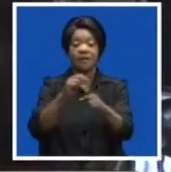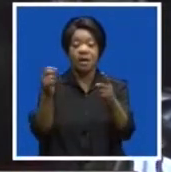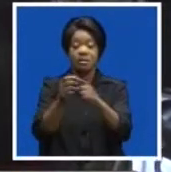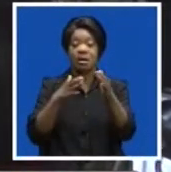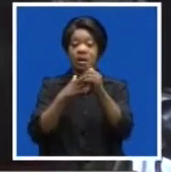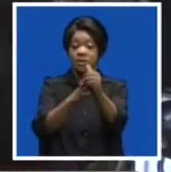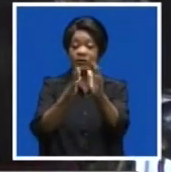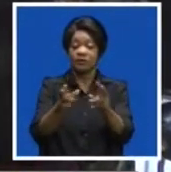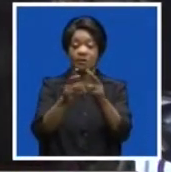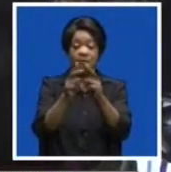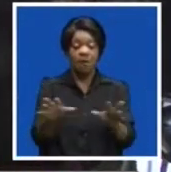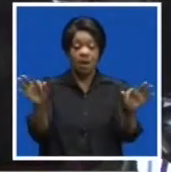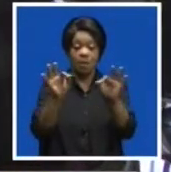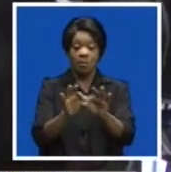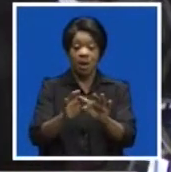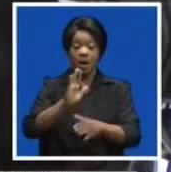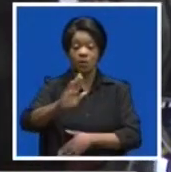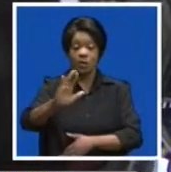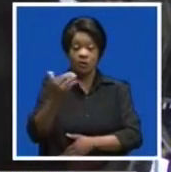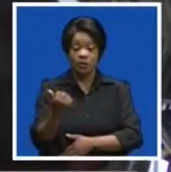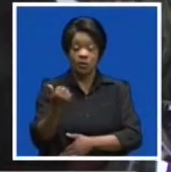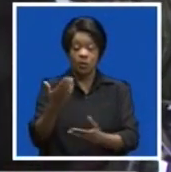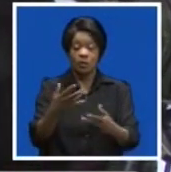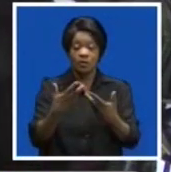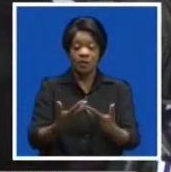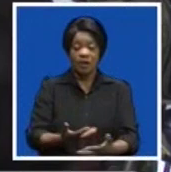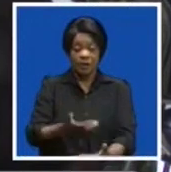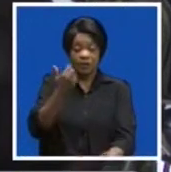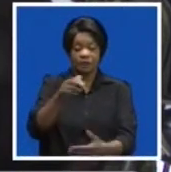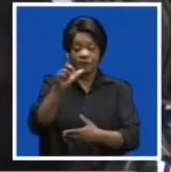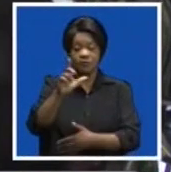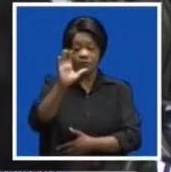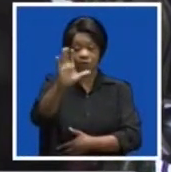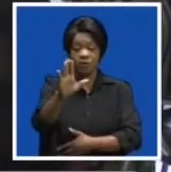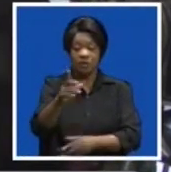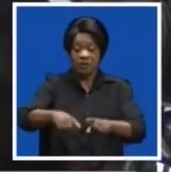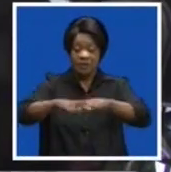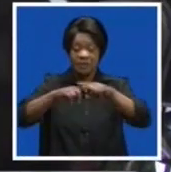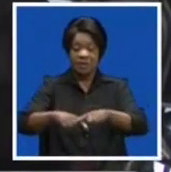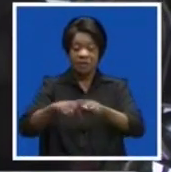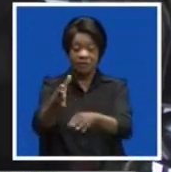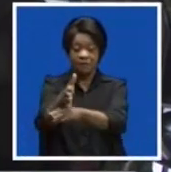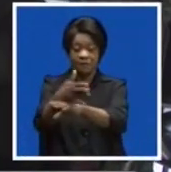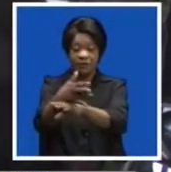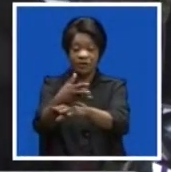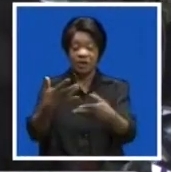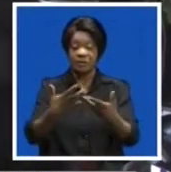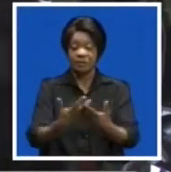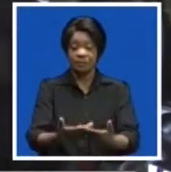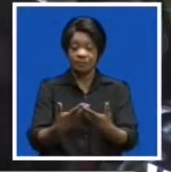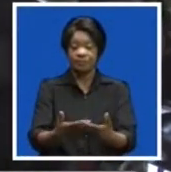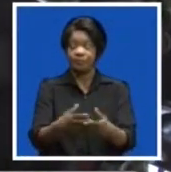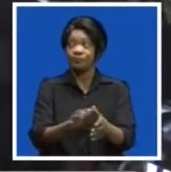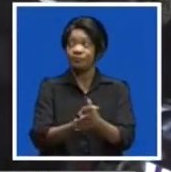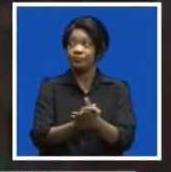is key to restore the wealth of Luapula province that lies in the fisheries sector. If we should yes as